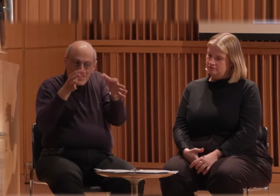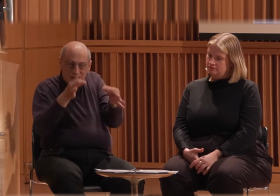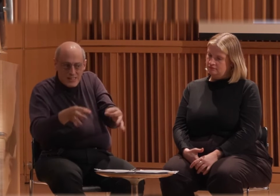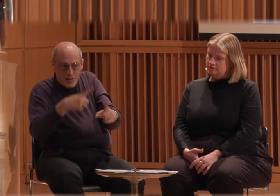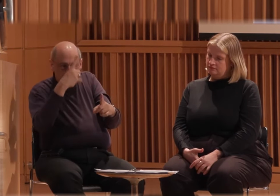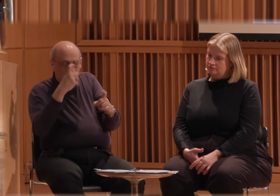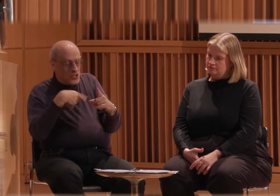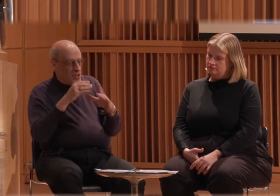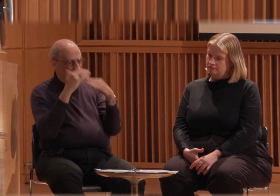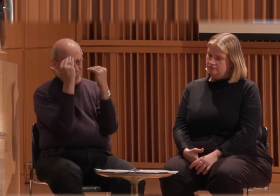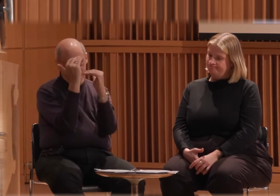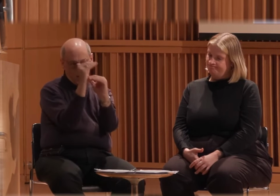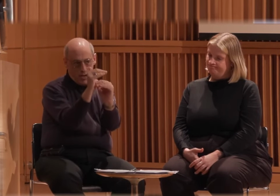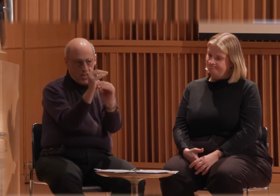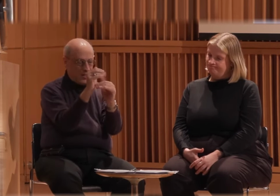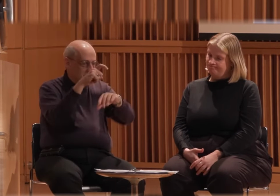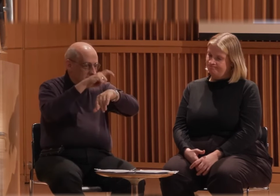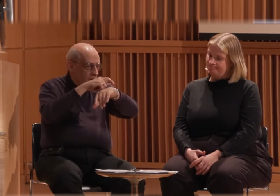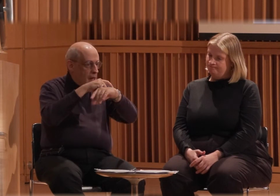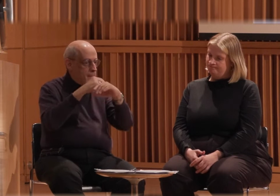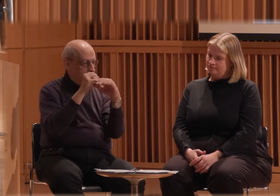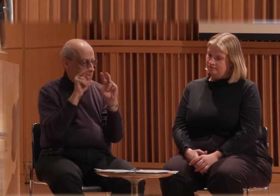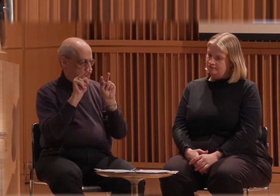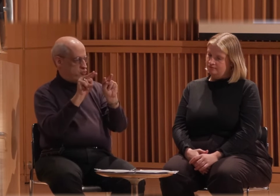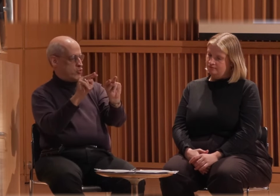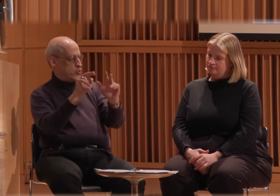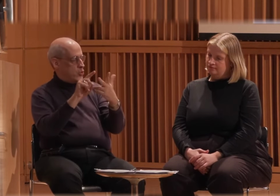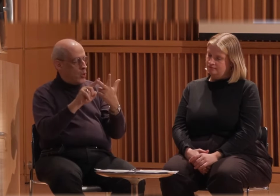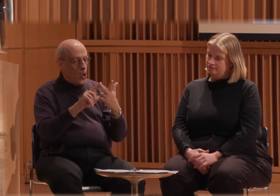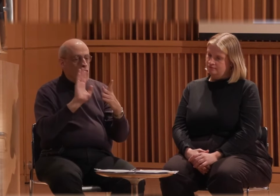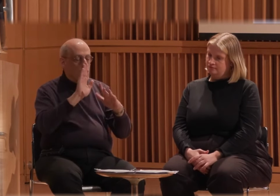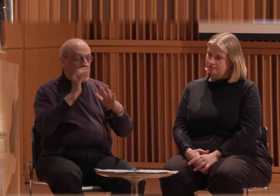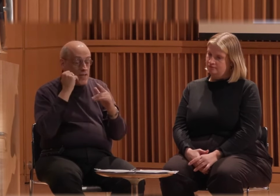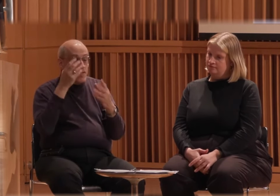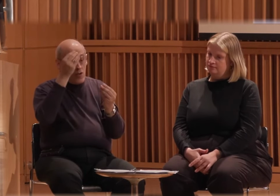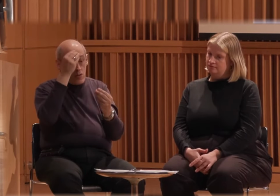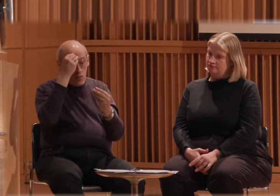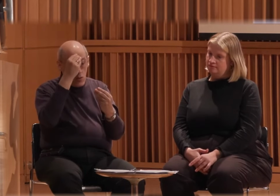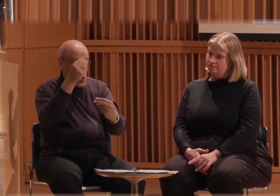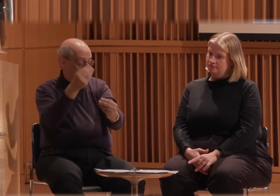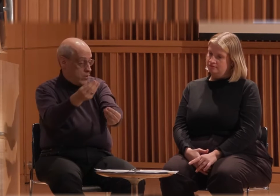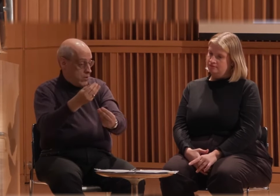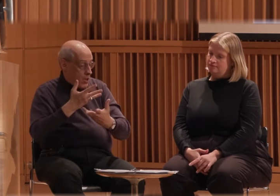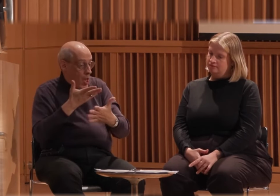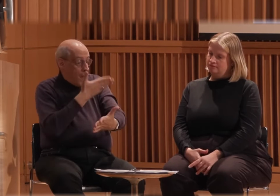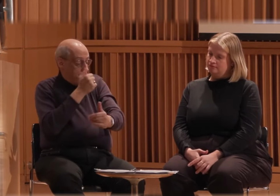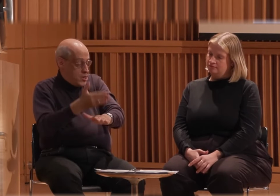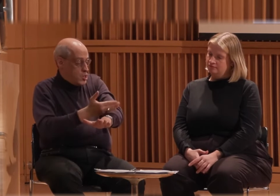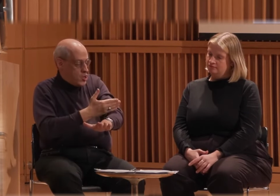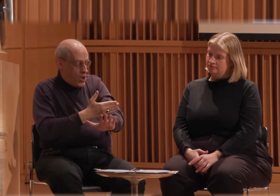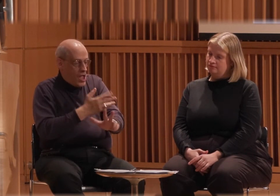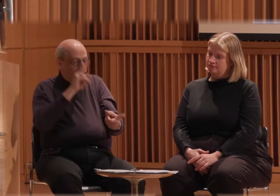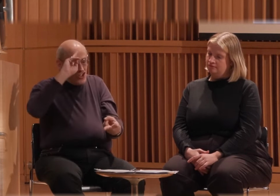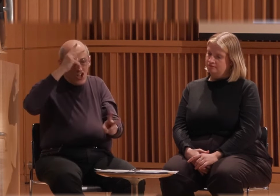a very constricted timetable. You may get better data that shows your previous decision might not have been the right